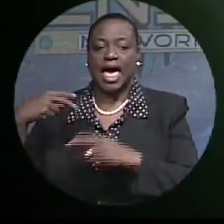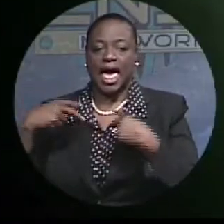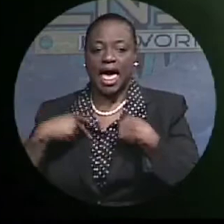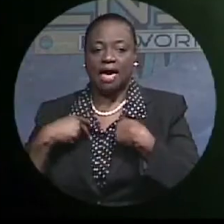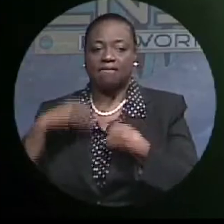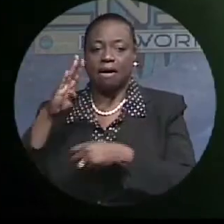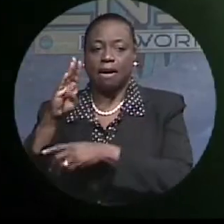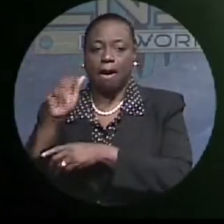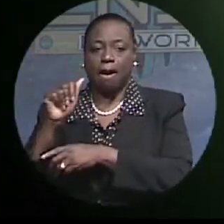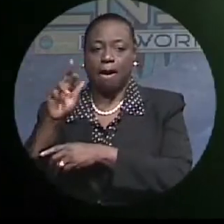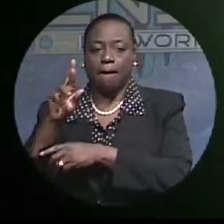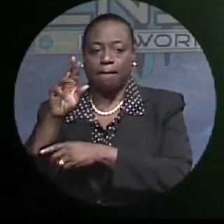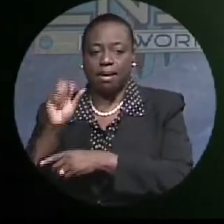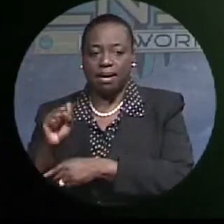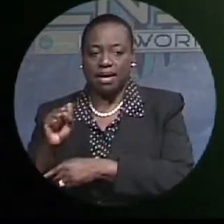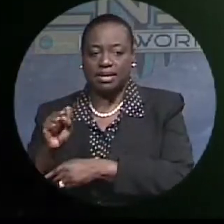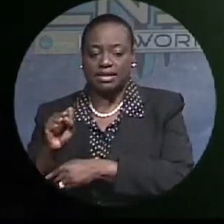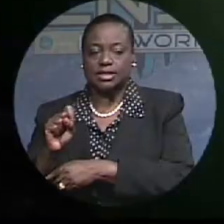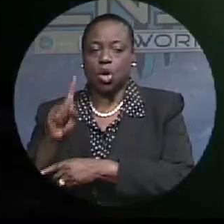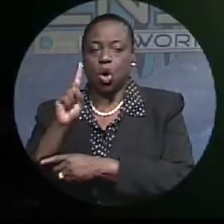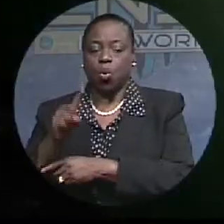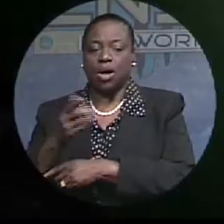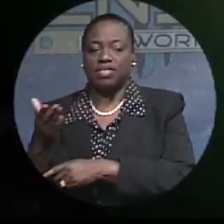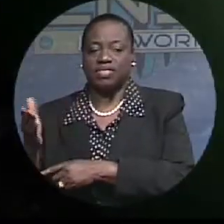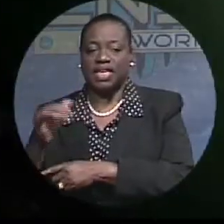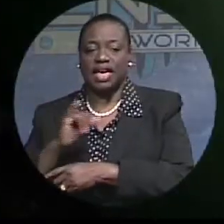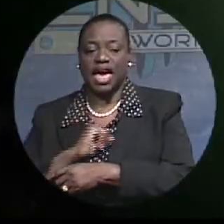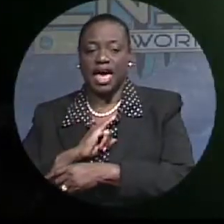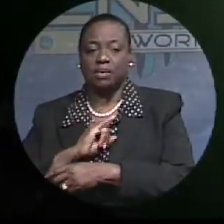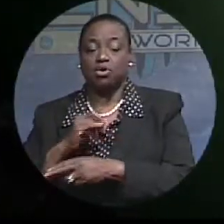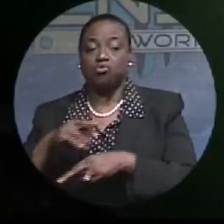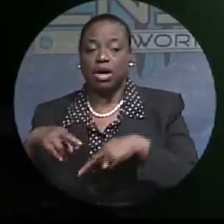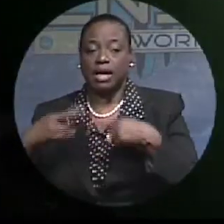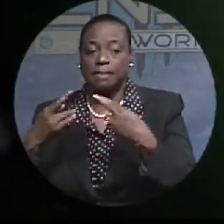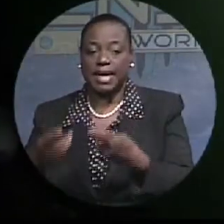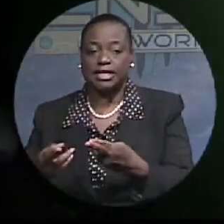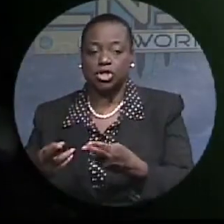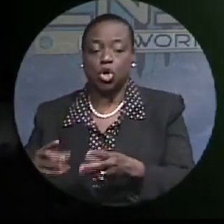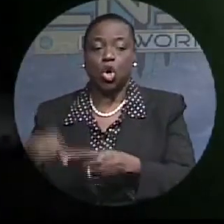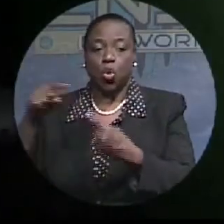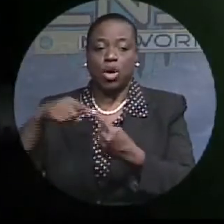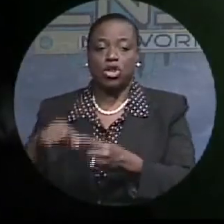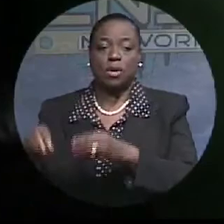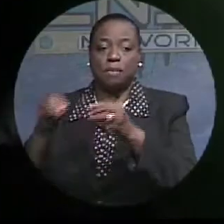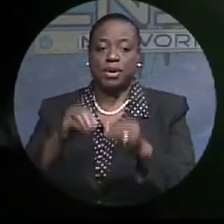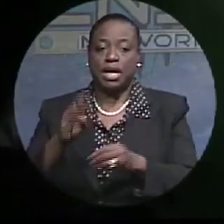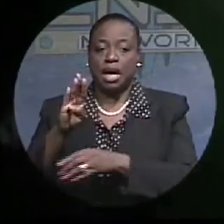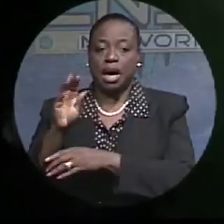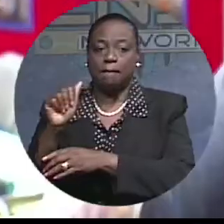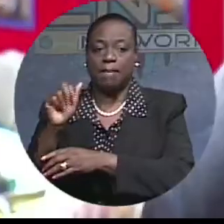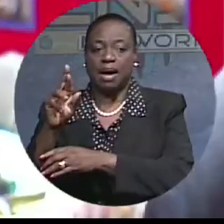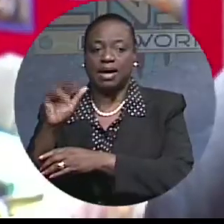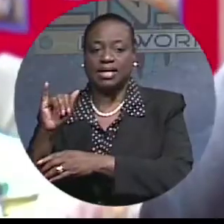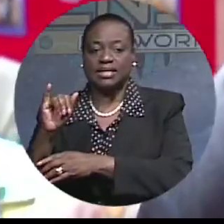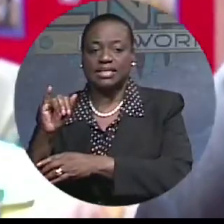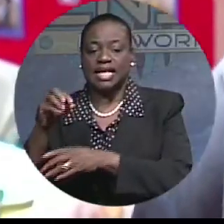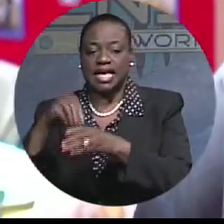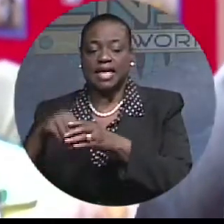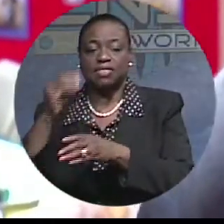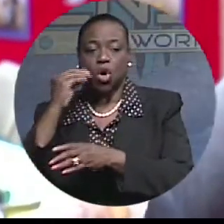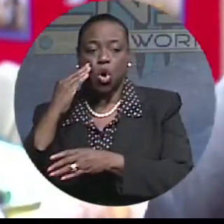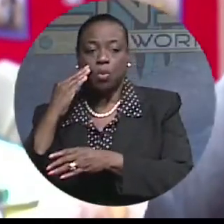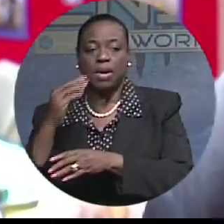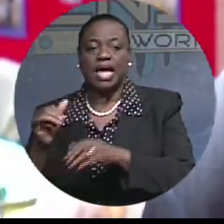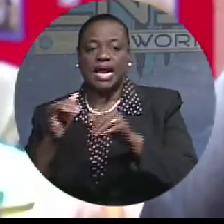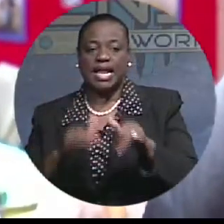bars. And one thing I would recommend that when you put in security bars in your home, that you leave at least one bedroom